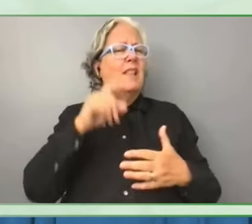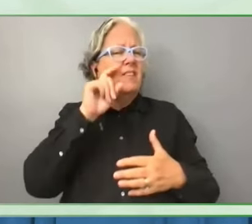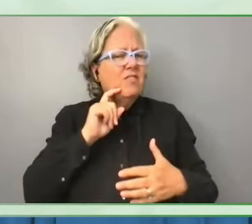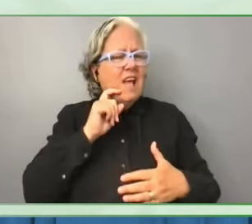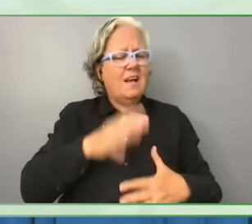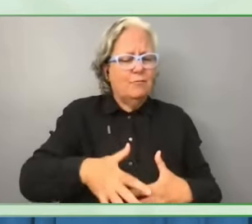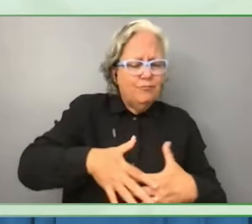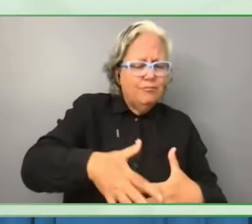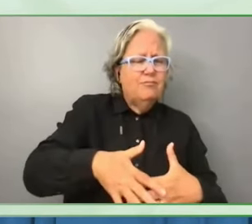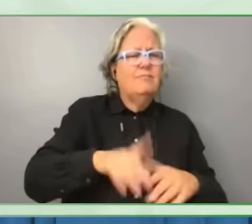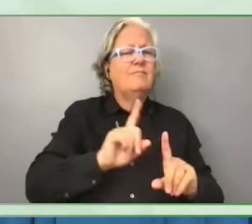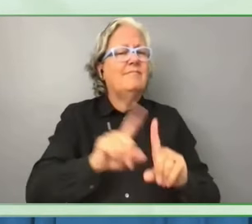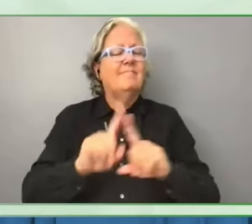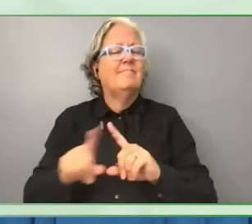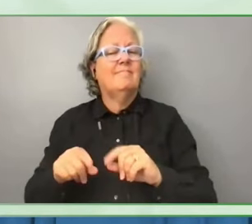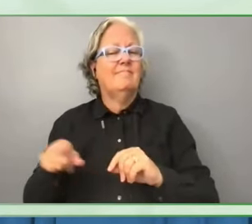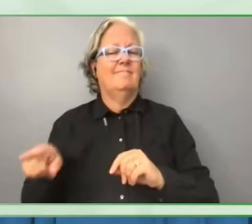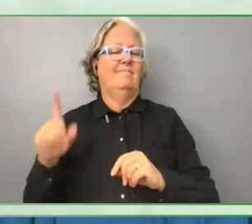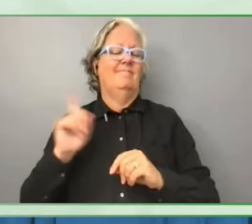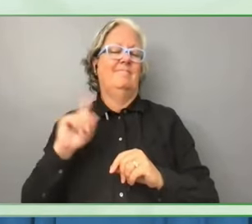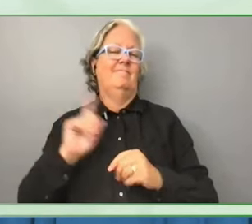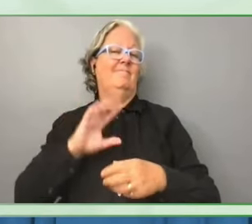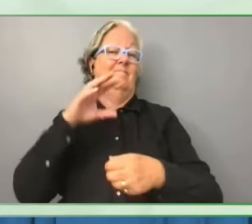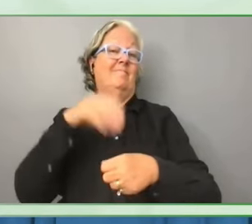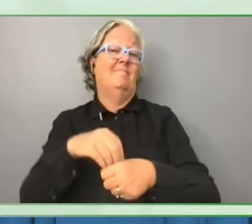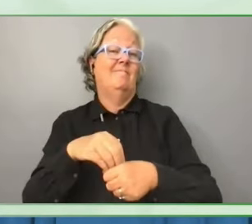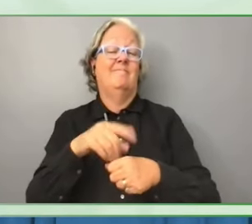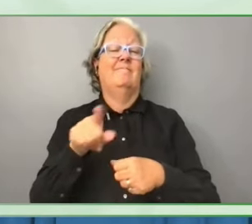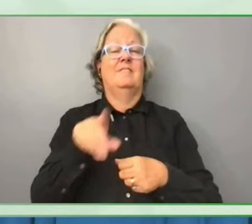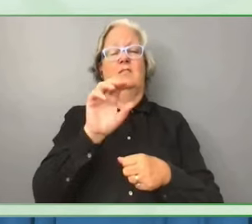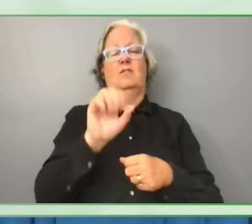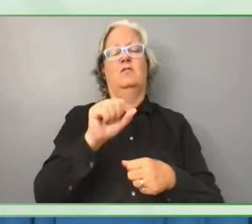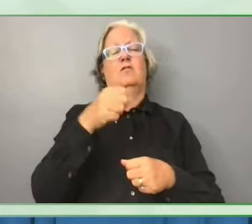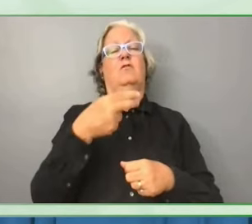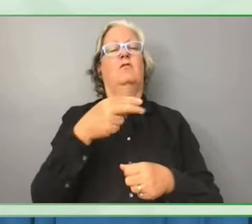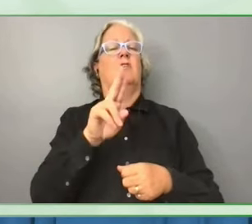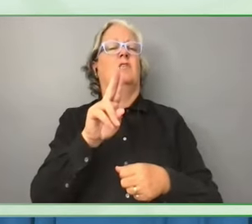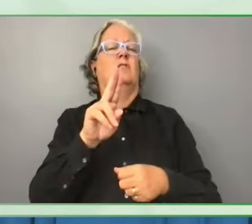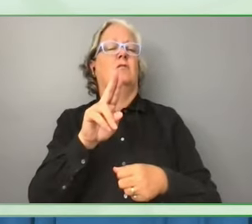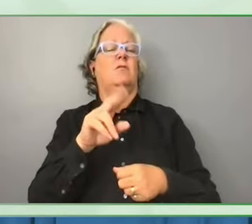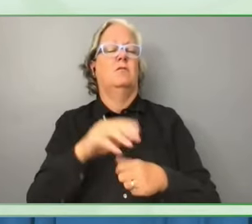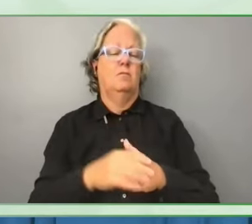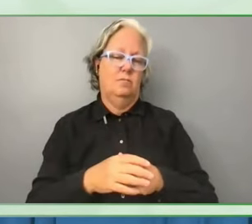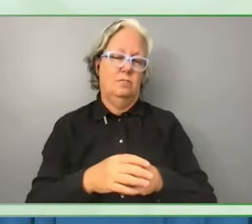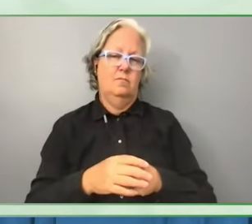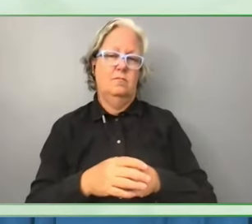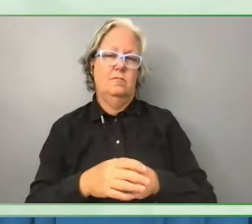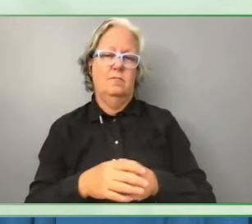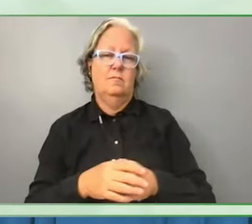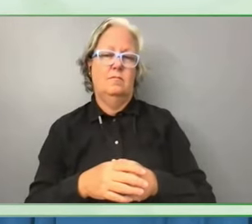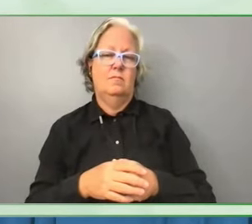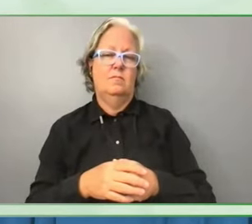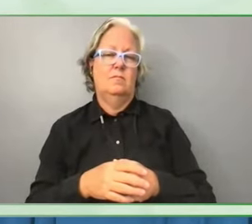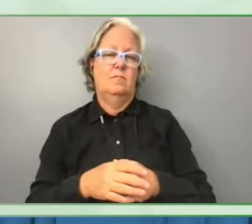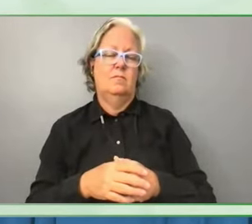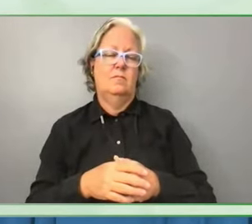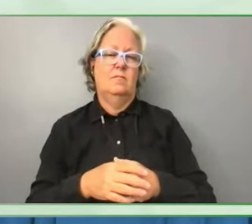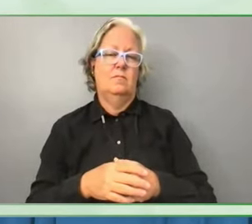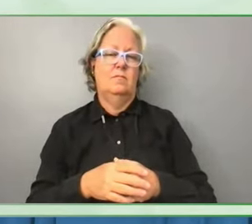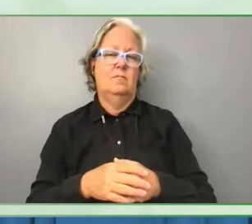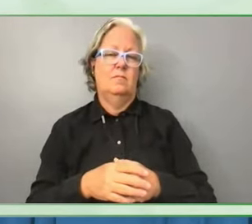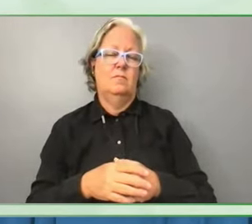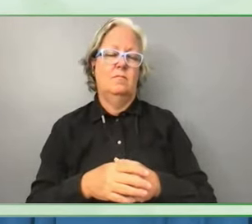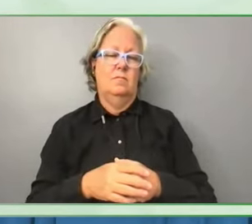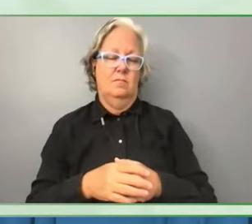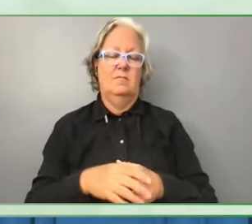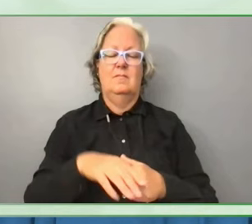often do not integrate SRHR. We think that the problem towards